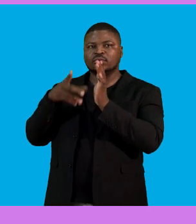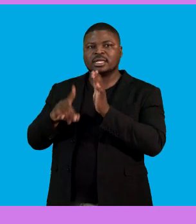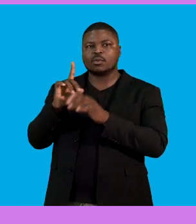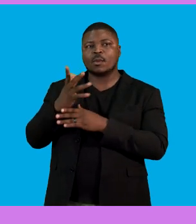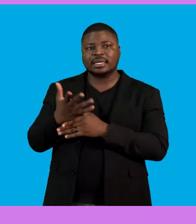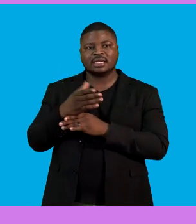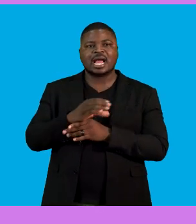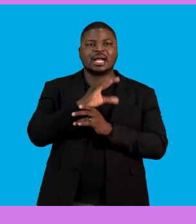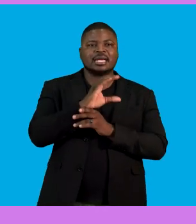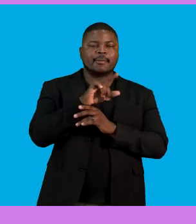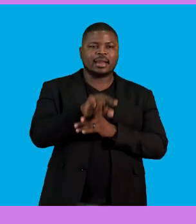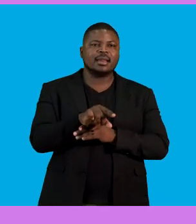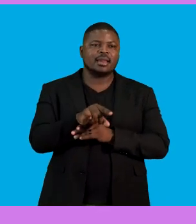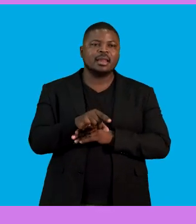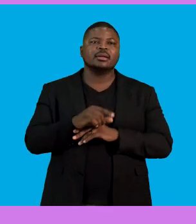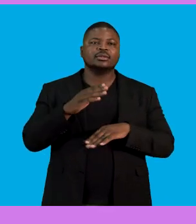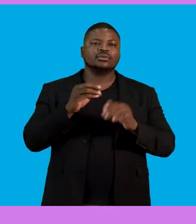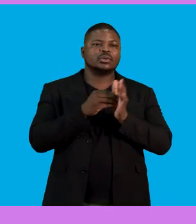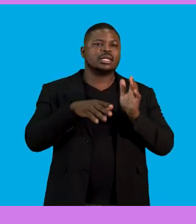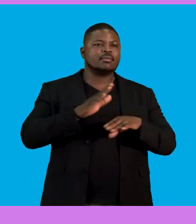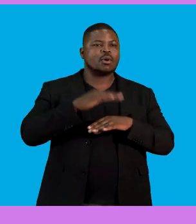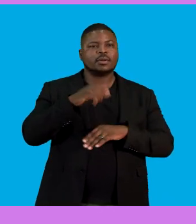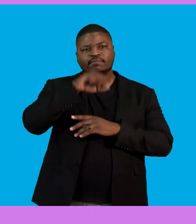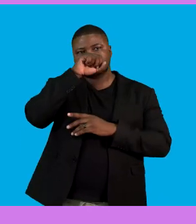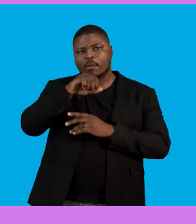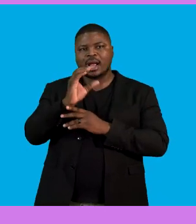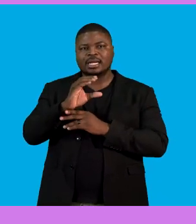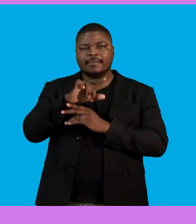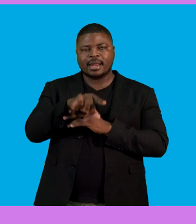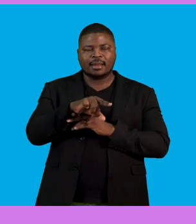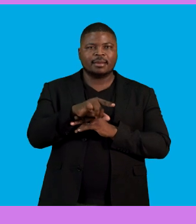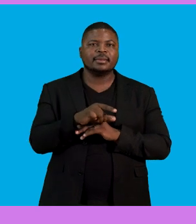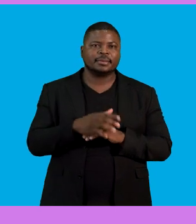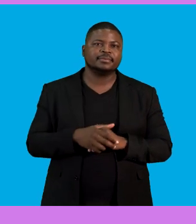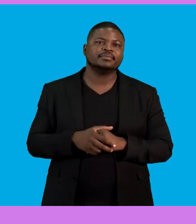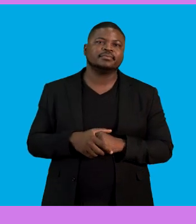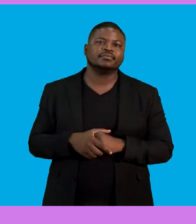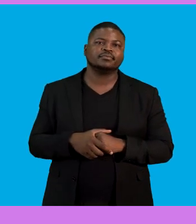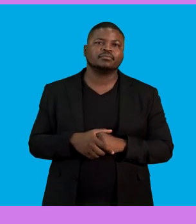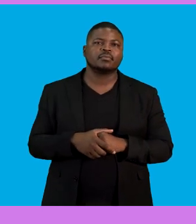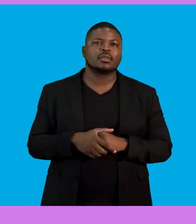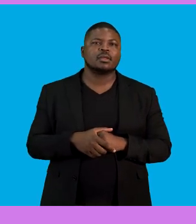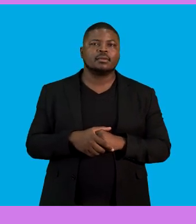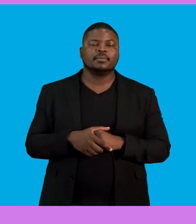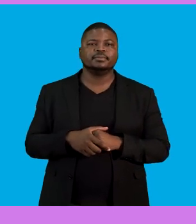the highest bar. So it means more learners like this caramel. So the modal flavor is going to be